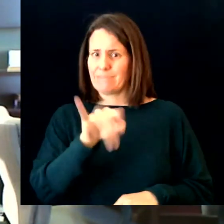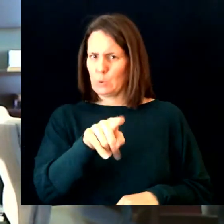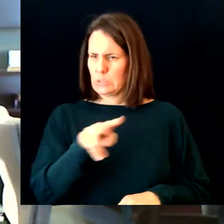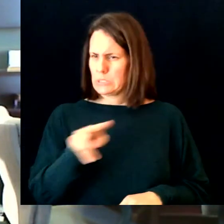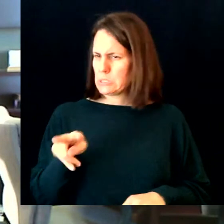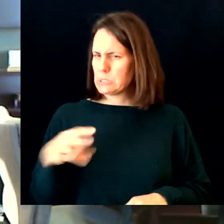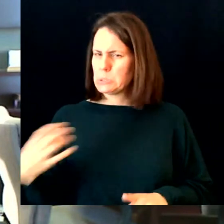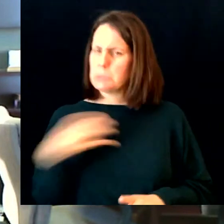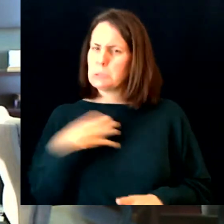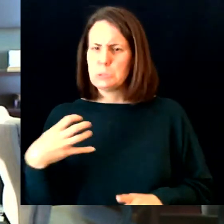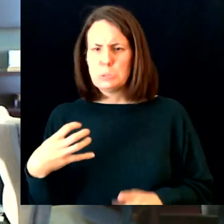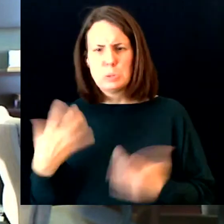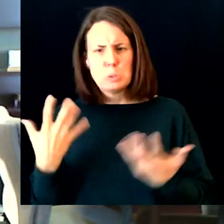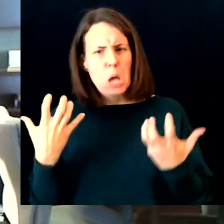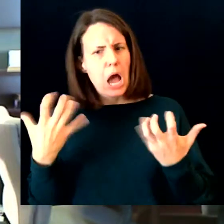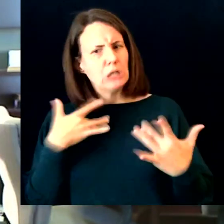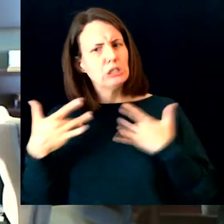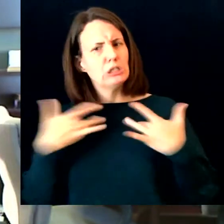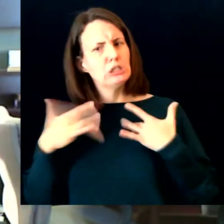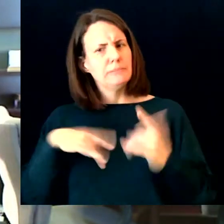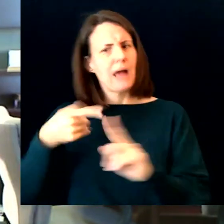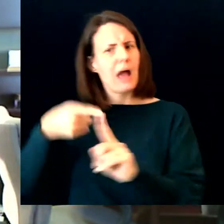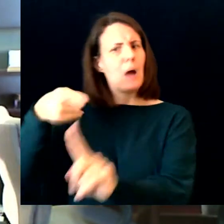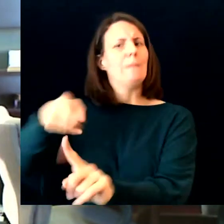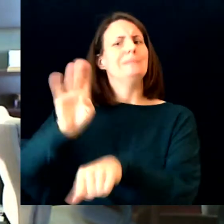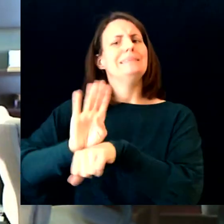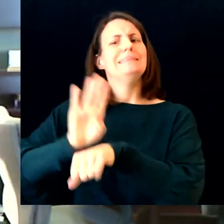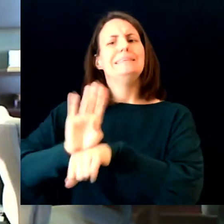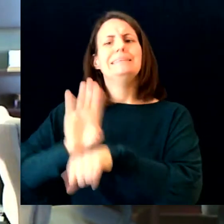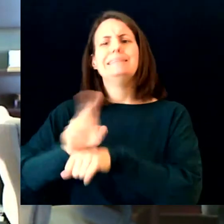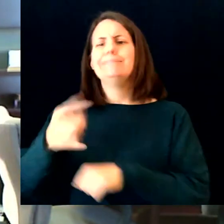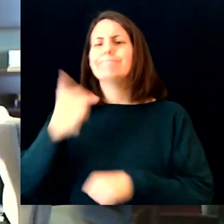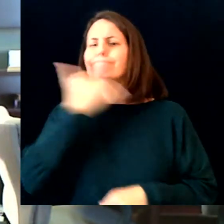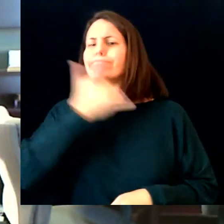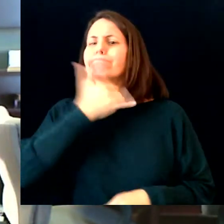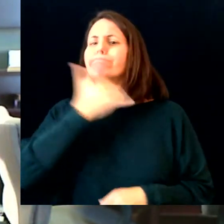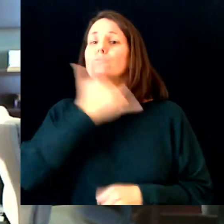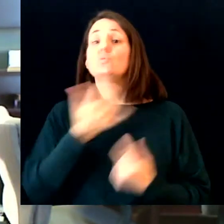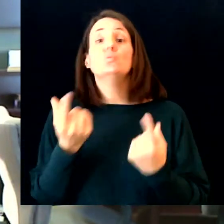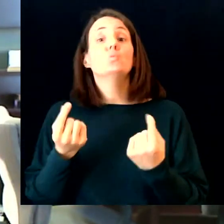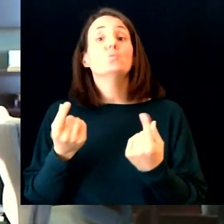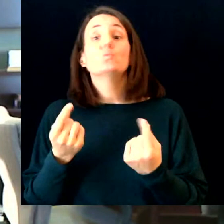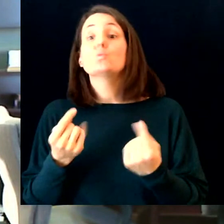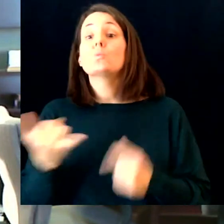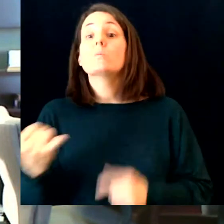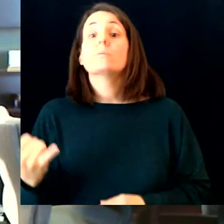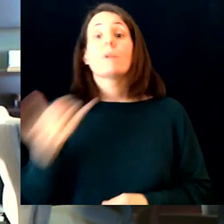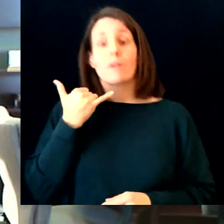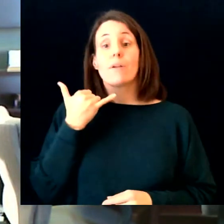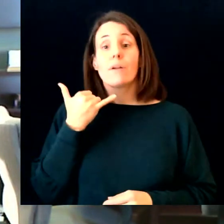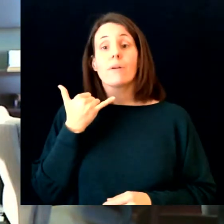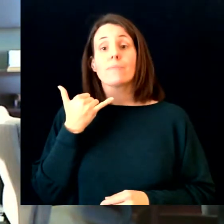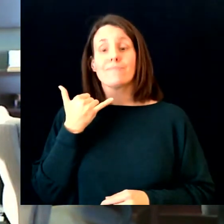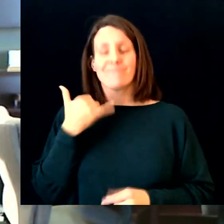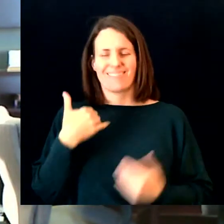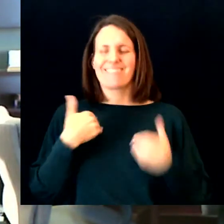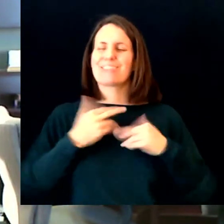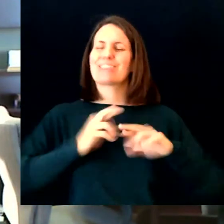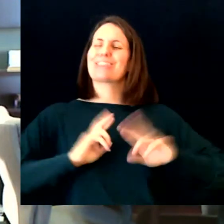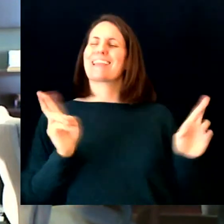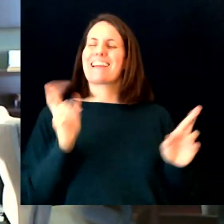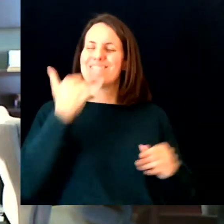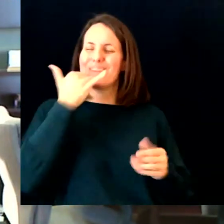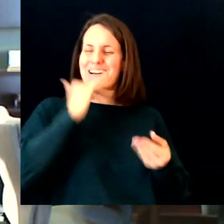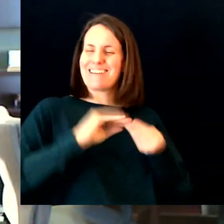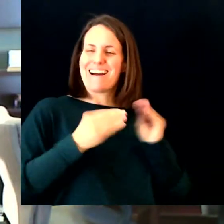about can give us a call on a complaint hotline that has been established. And that number, which we will certainly send around